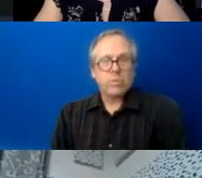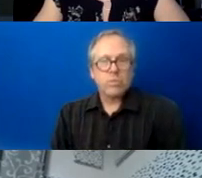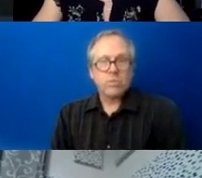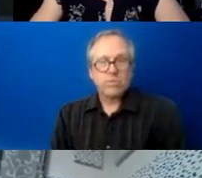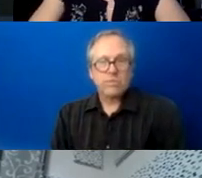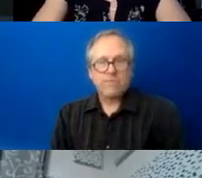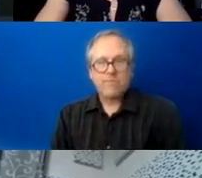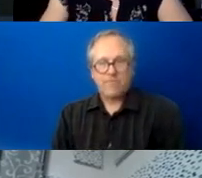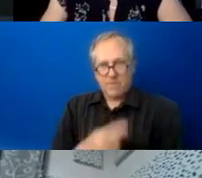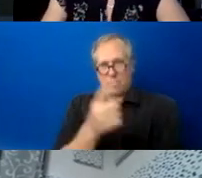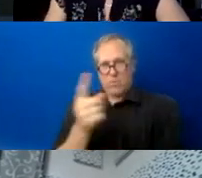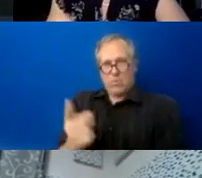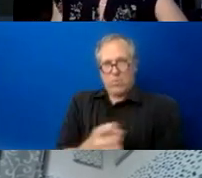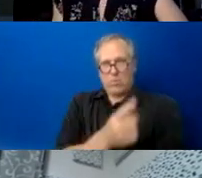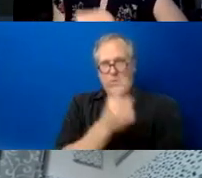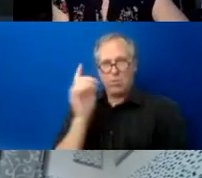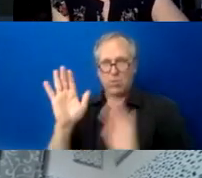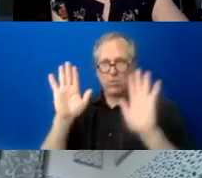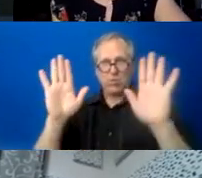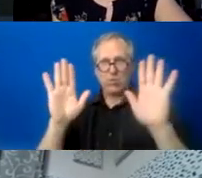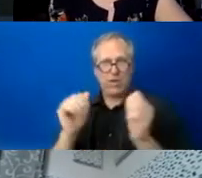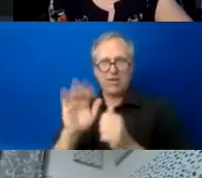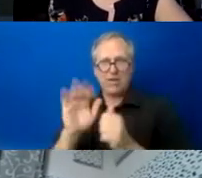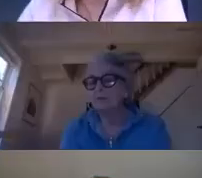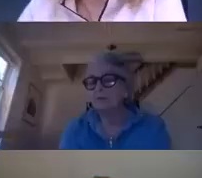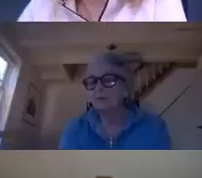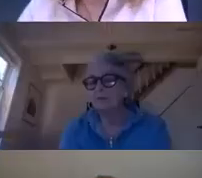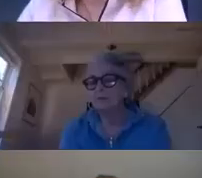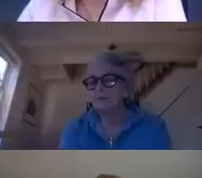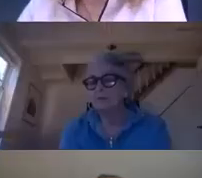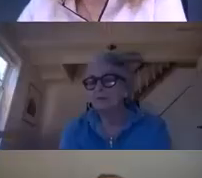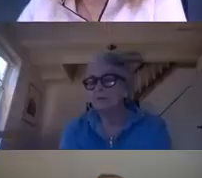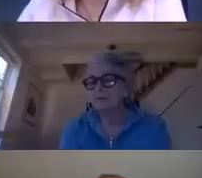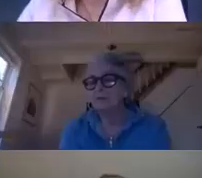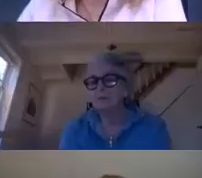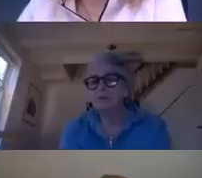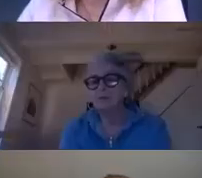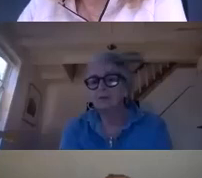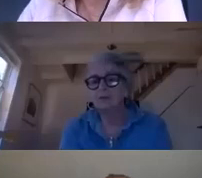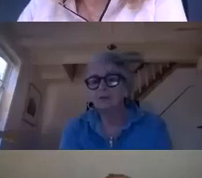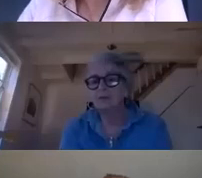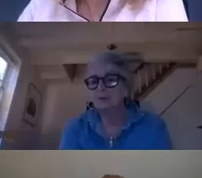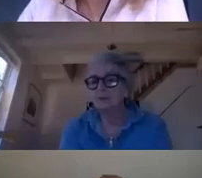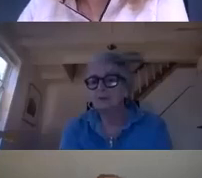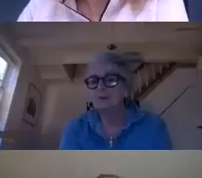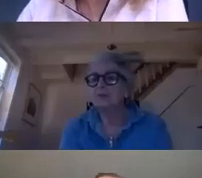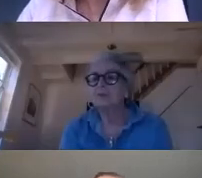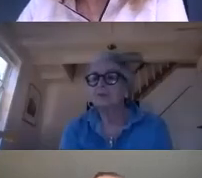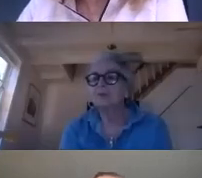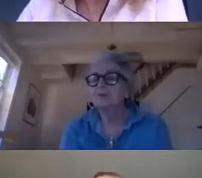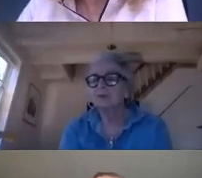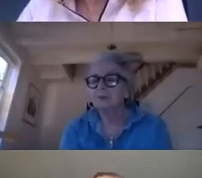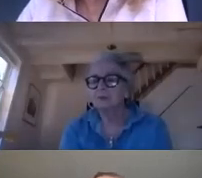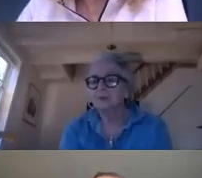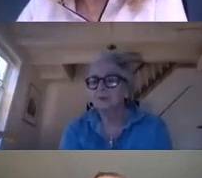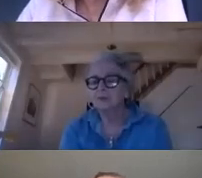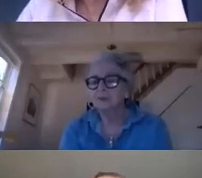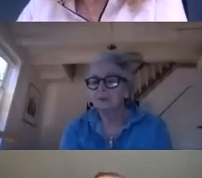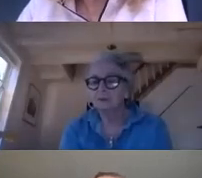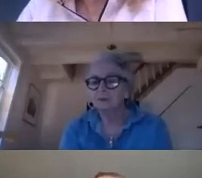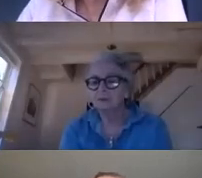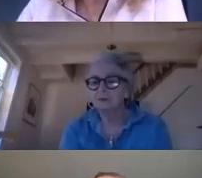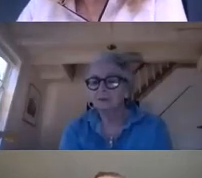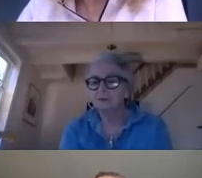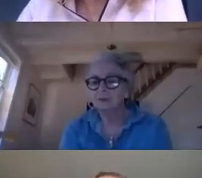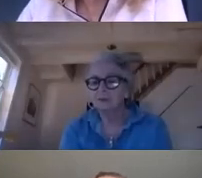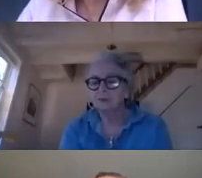You guys are in great hands with Monica and your community. I also see Paco is on. I didn't know if any other medical providers